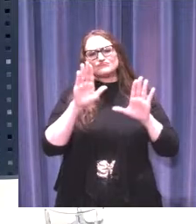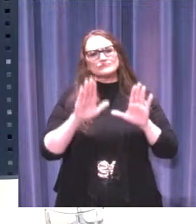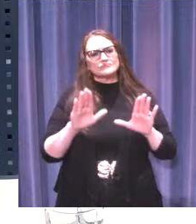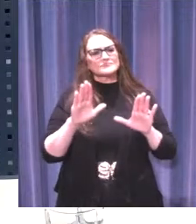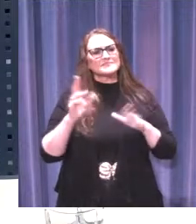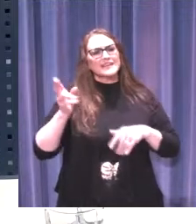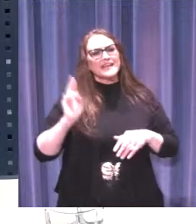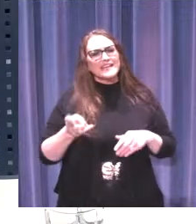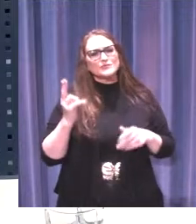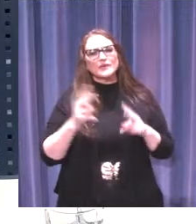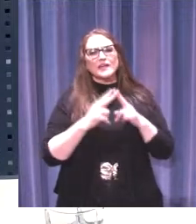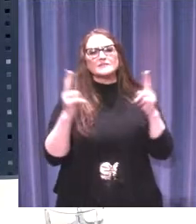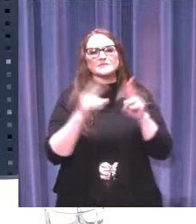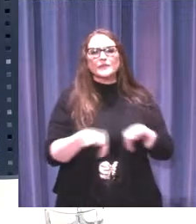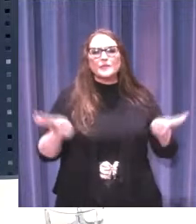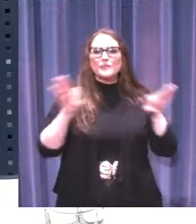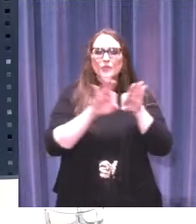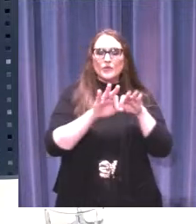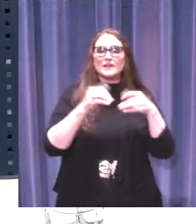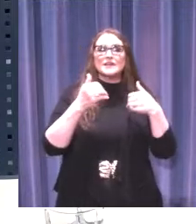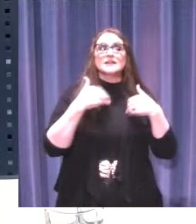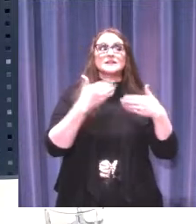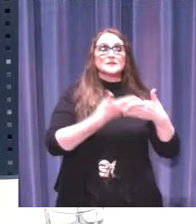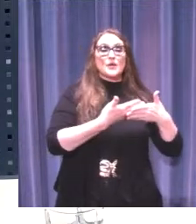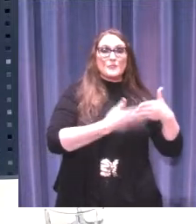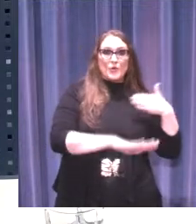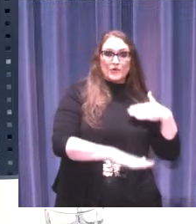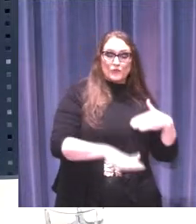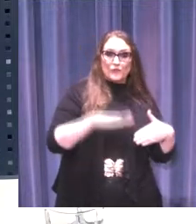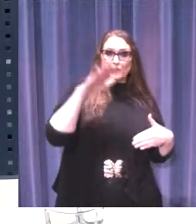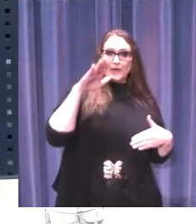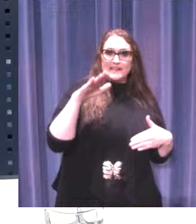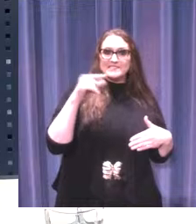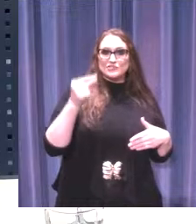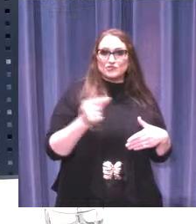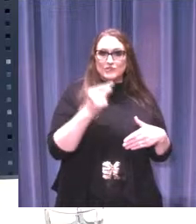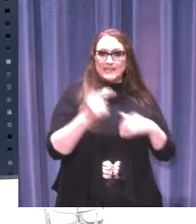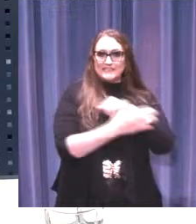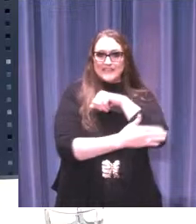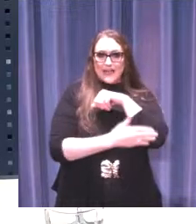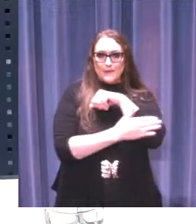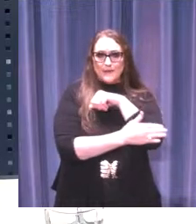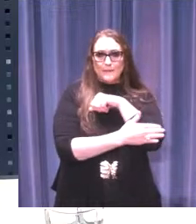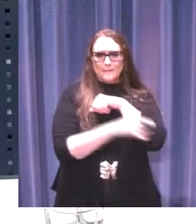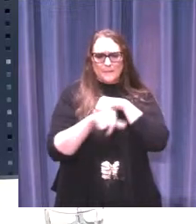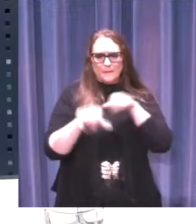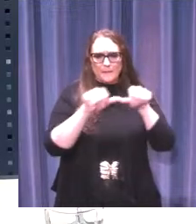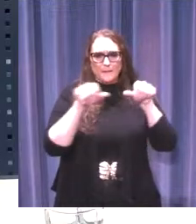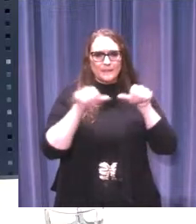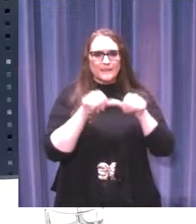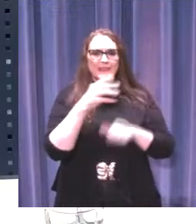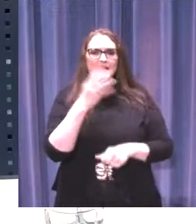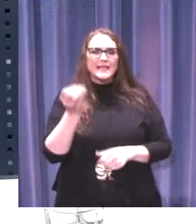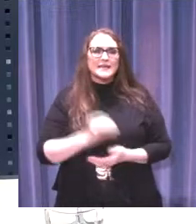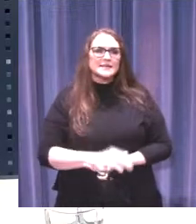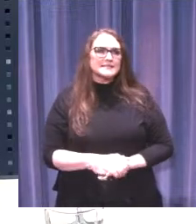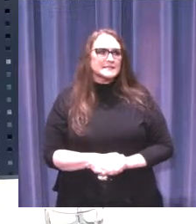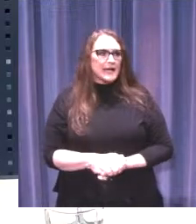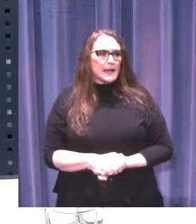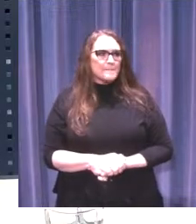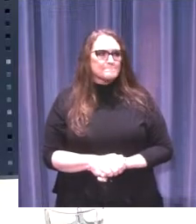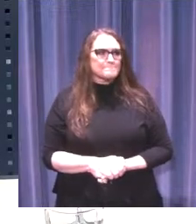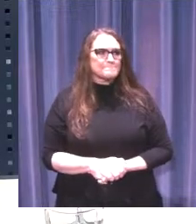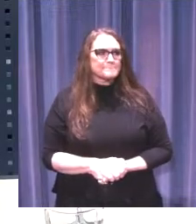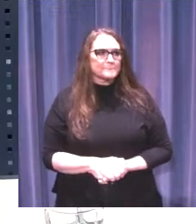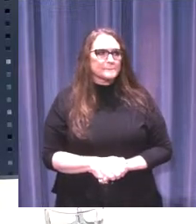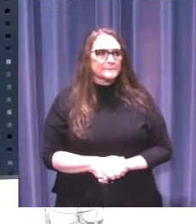very important to me, having been born and raised in the Genesee County area. And I